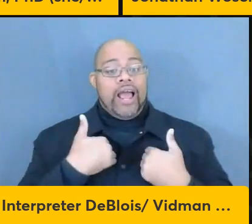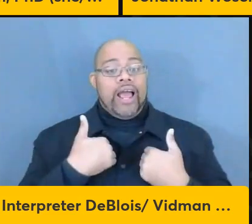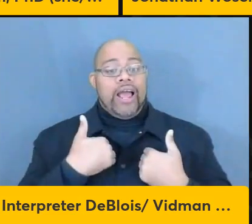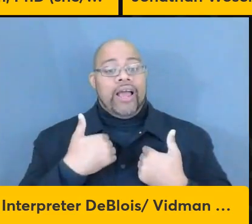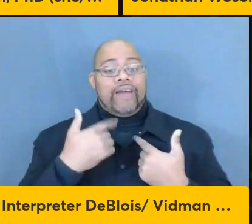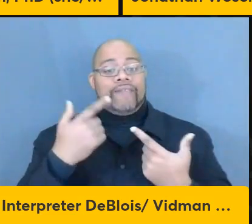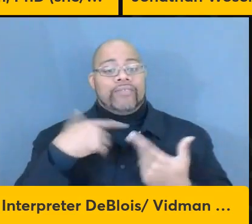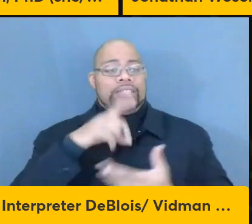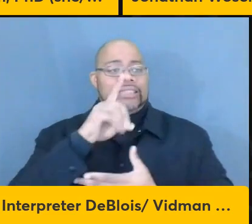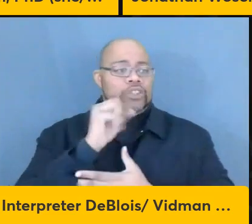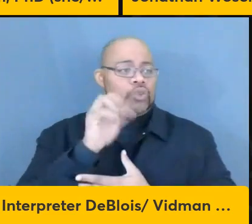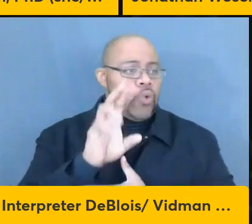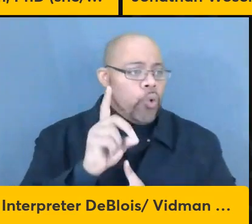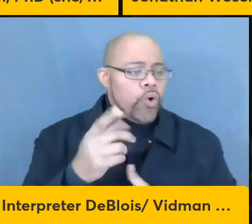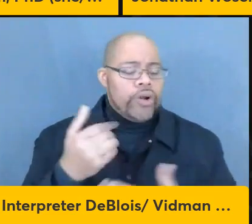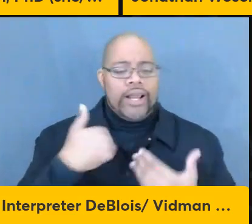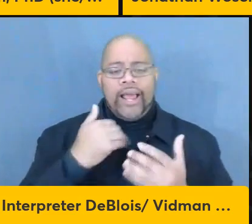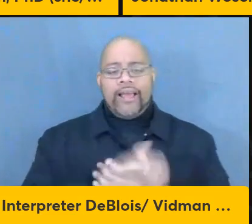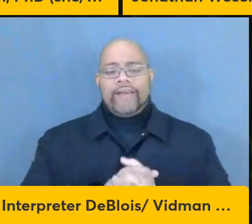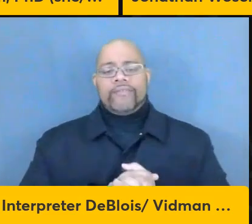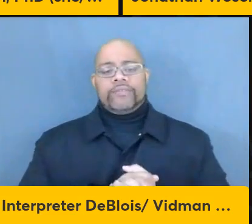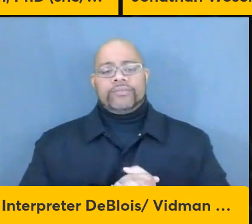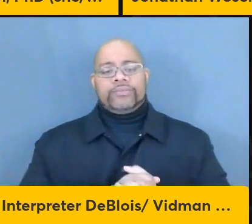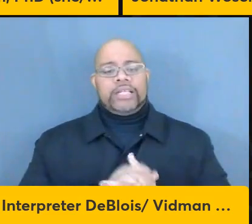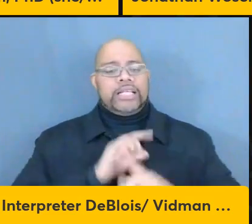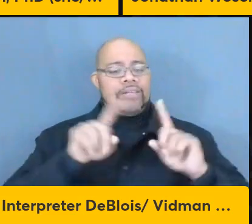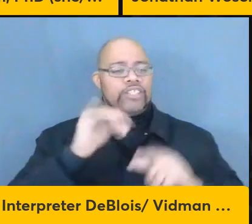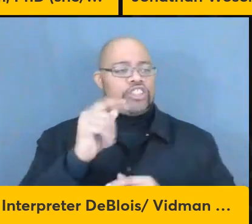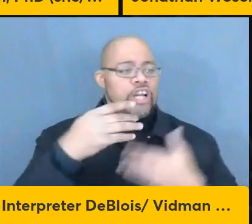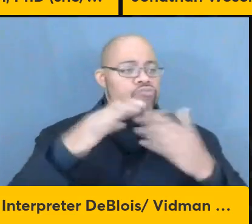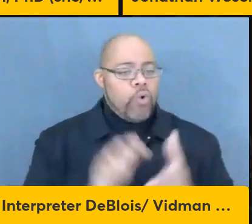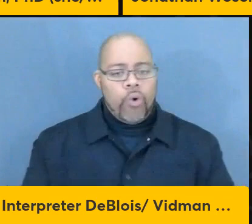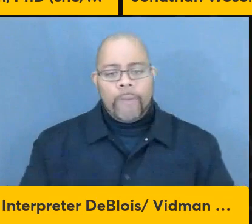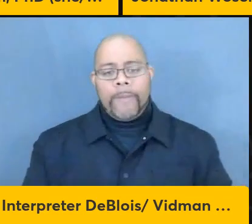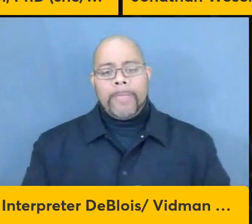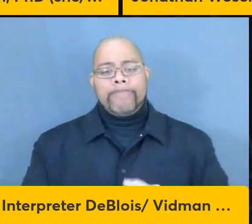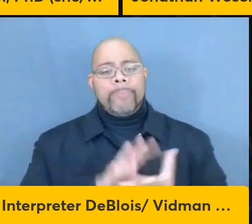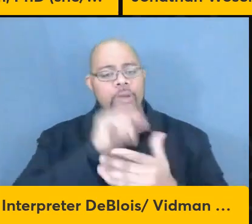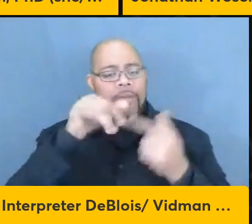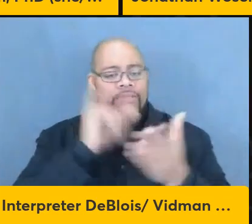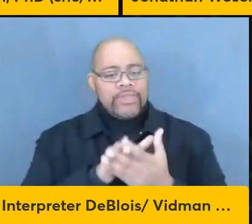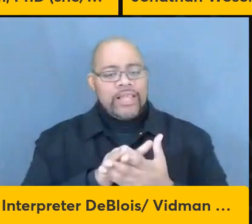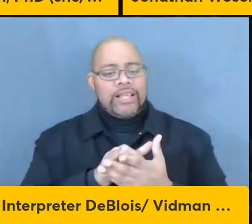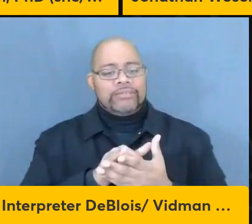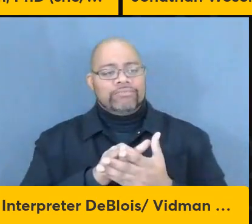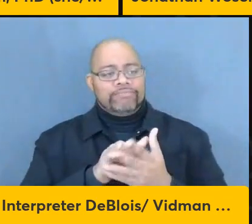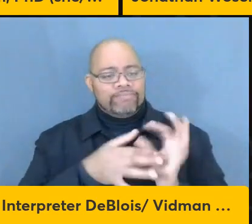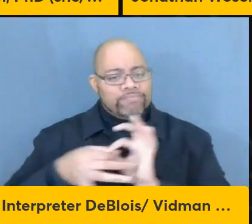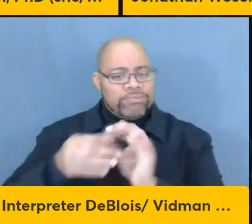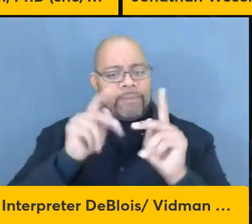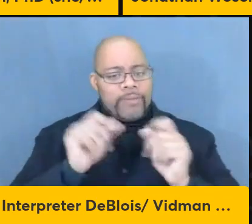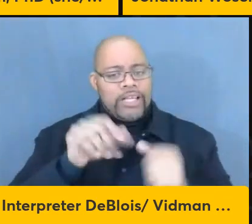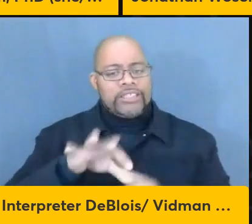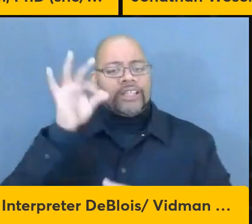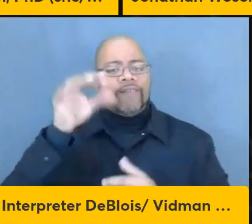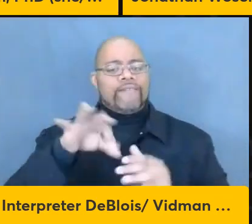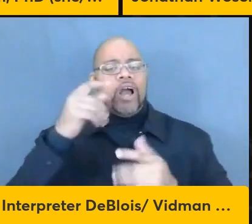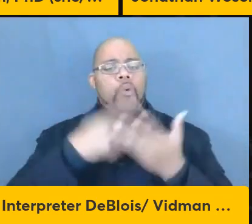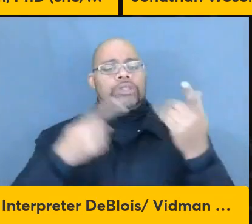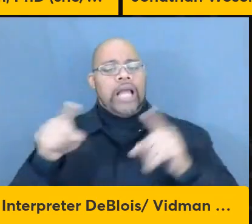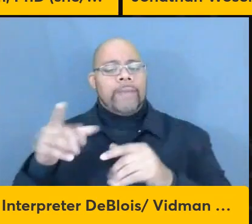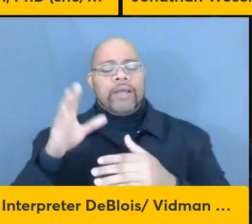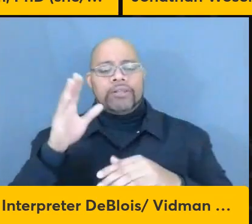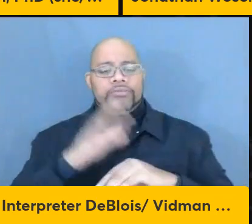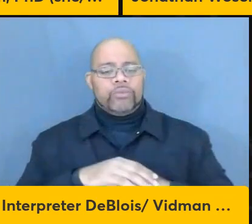have Discord, you have different chat rooms you can learn about with like-minded people to discover and figure out what's happening in the